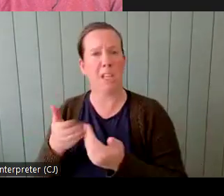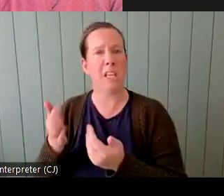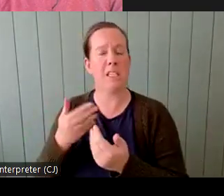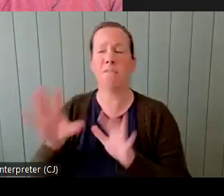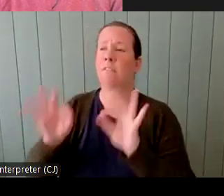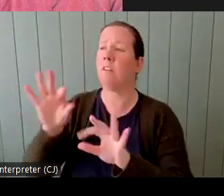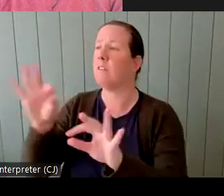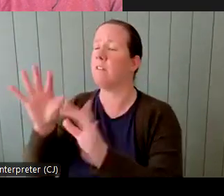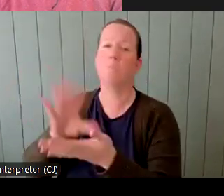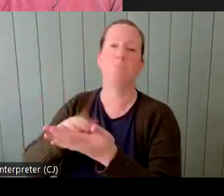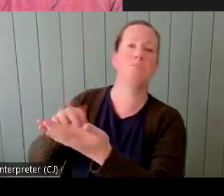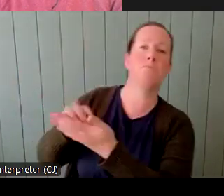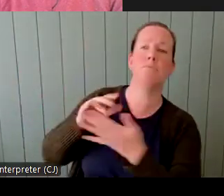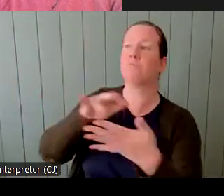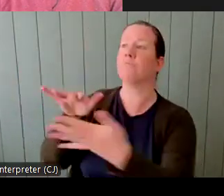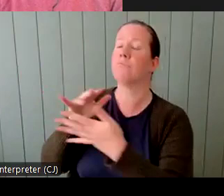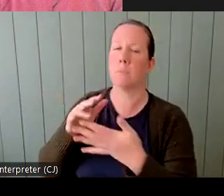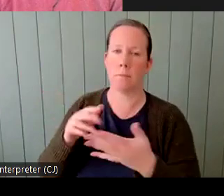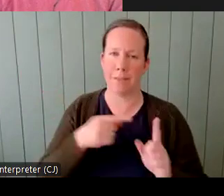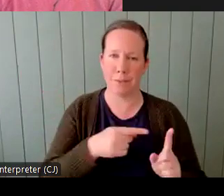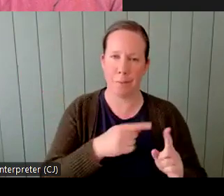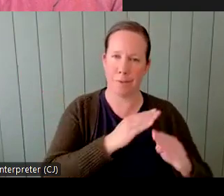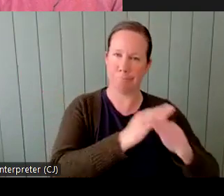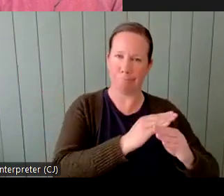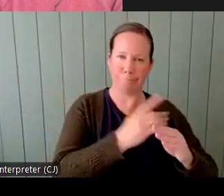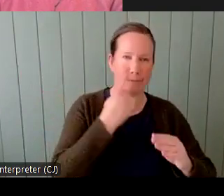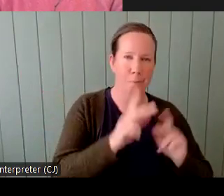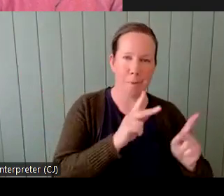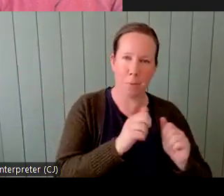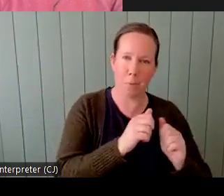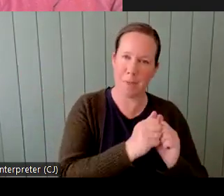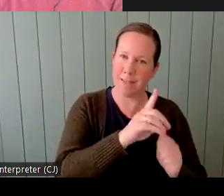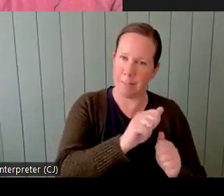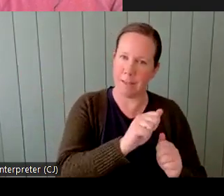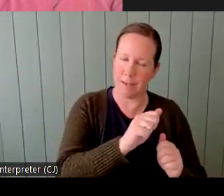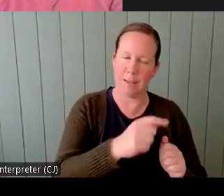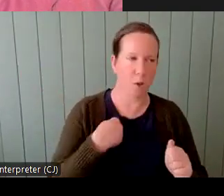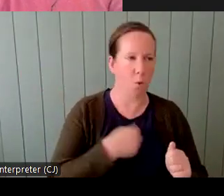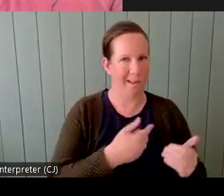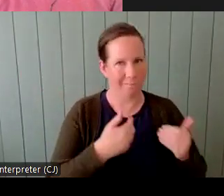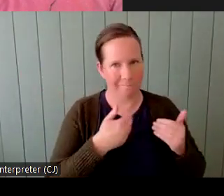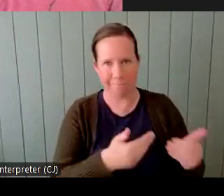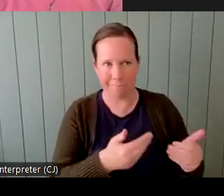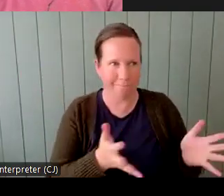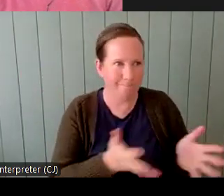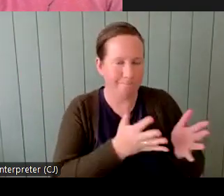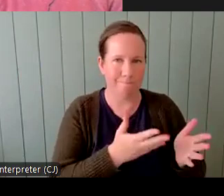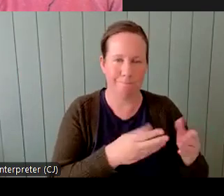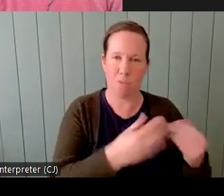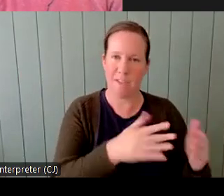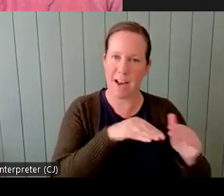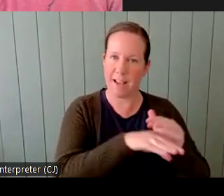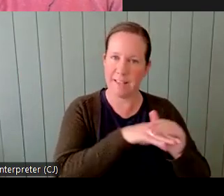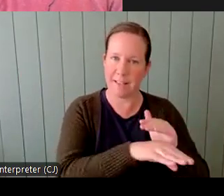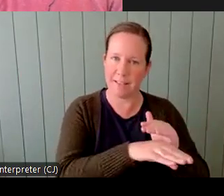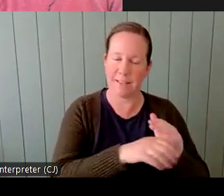available to folks with disabilities. And then we do know that there is an opportunity for people with disabilities who